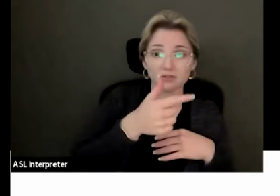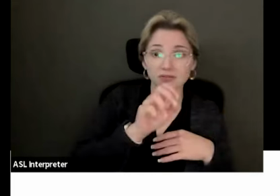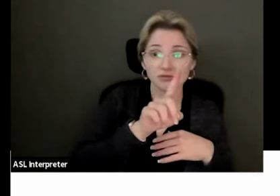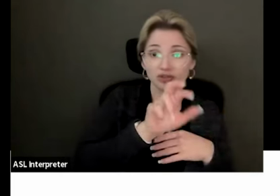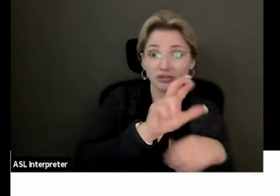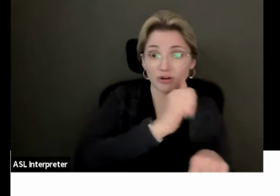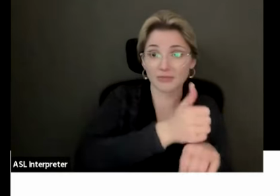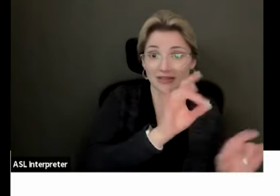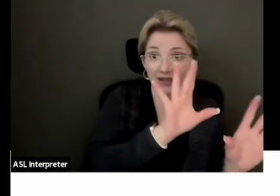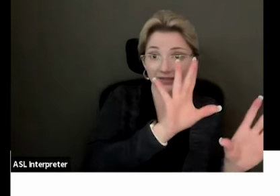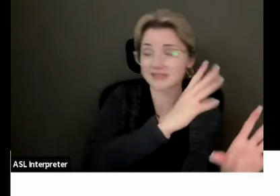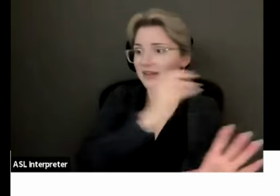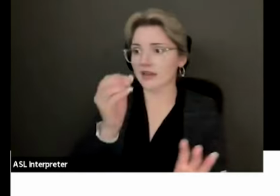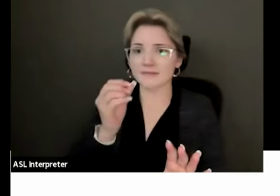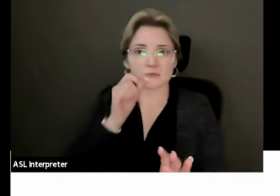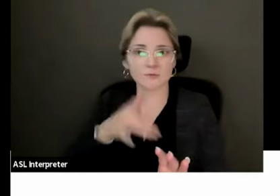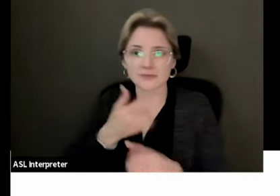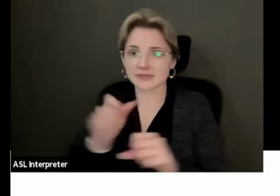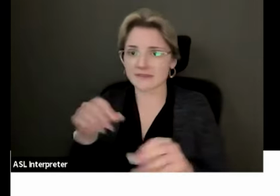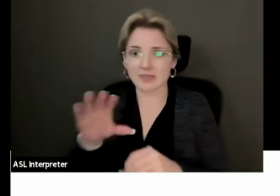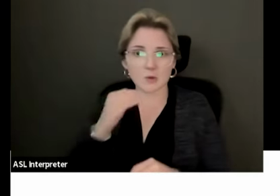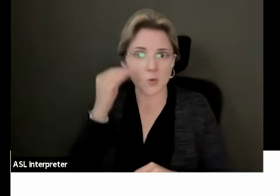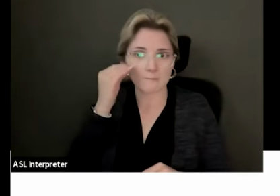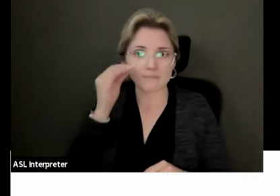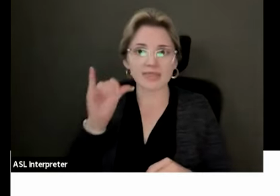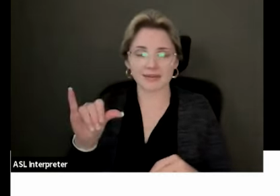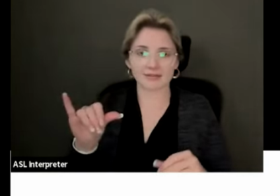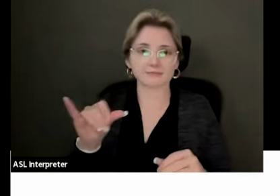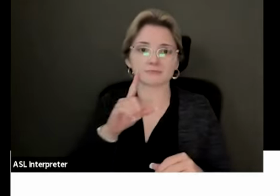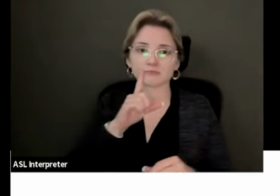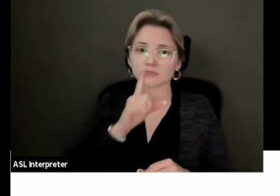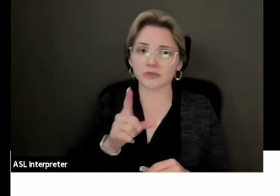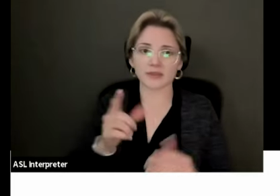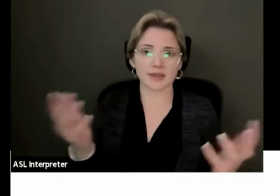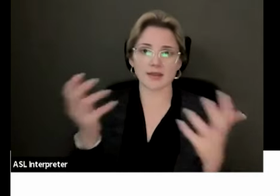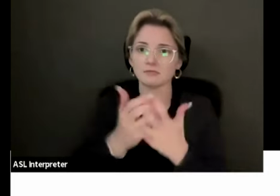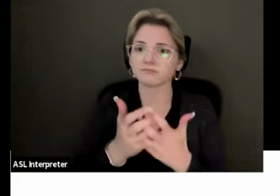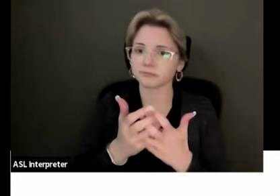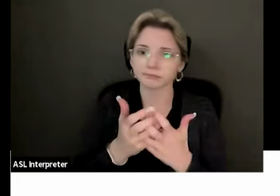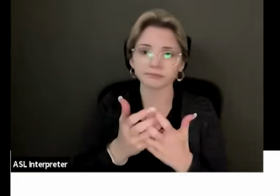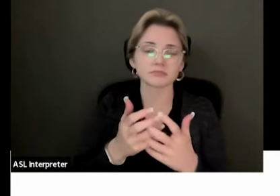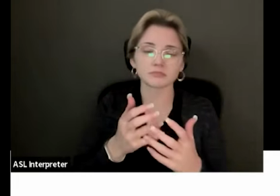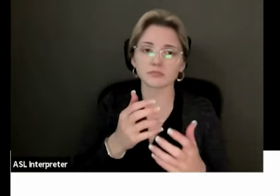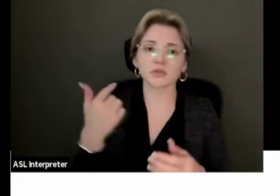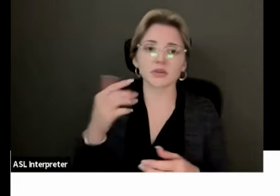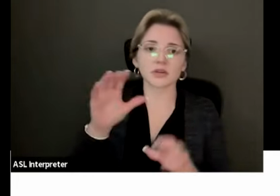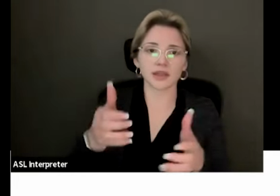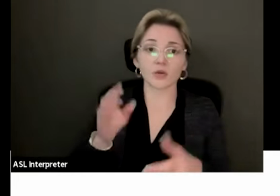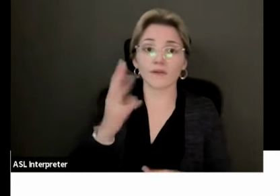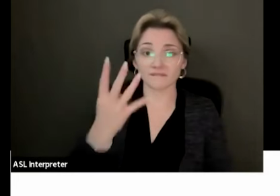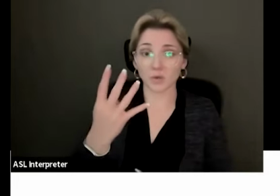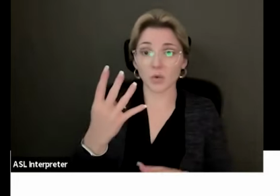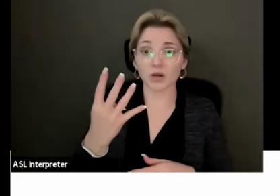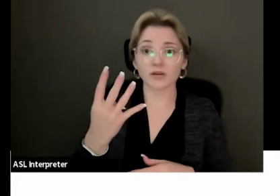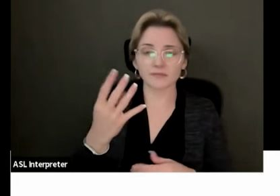be eligible for those programs, which we'll talk about when we get to our HUD slides, that use this McKinney-Vento homelessness